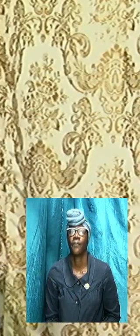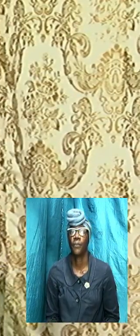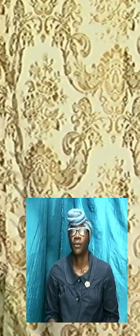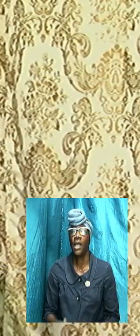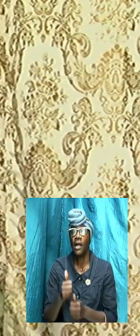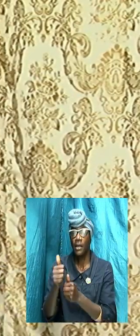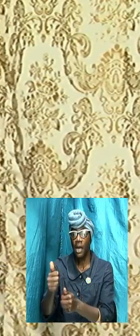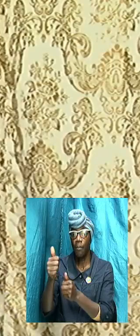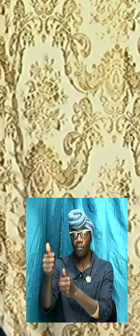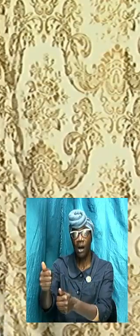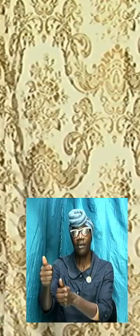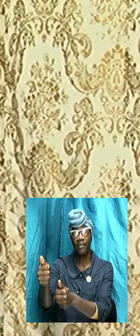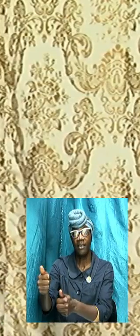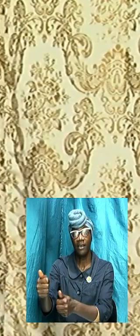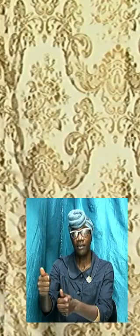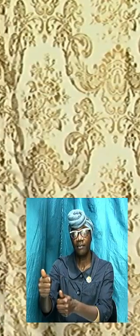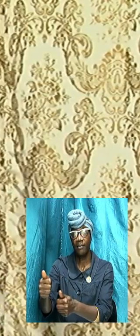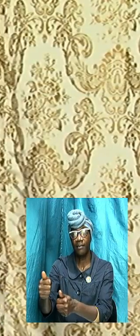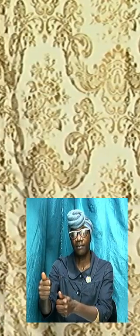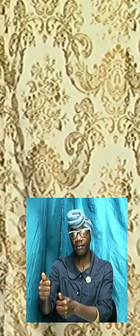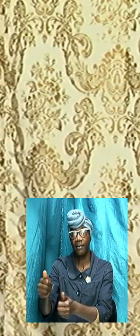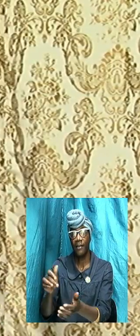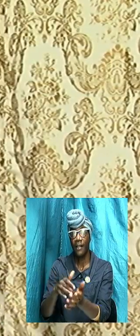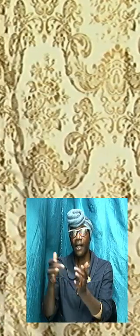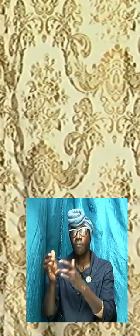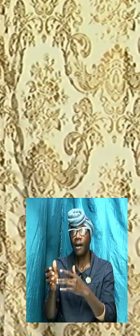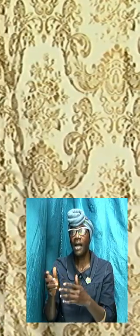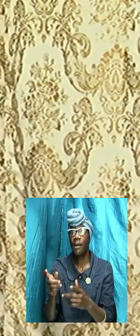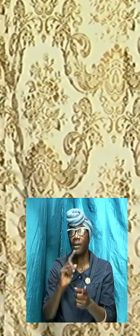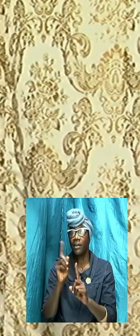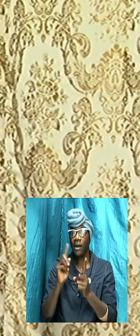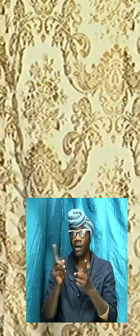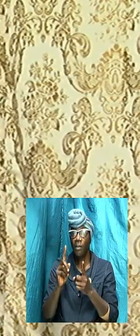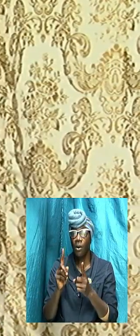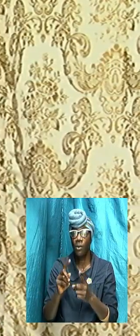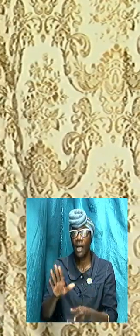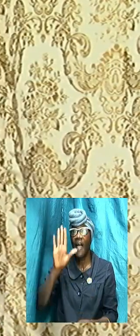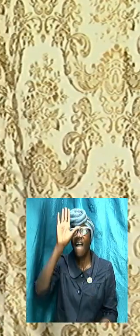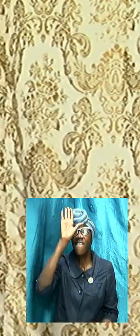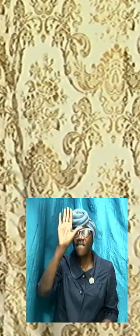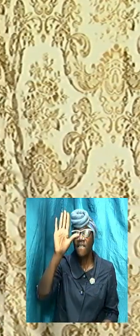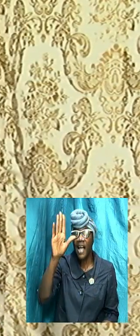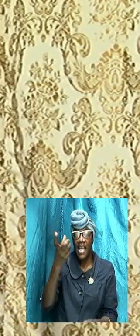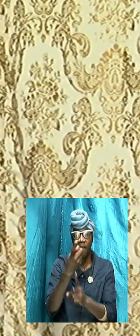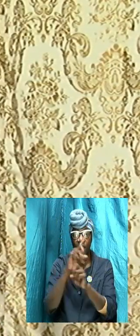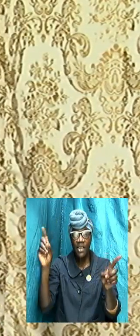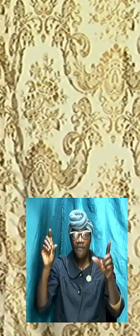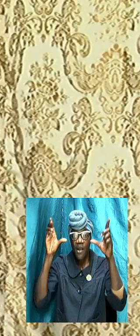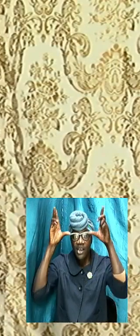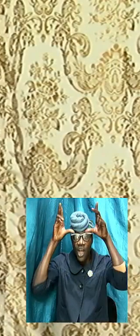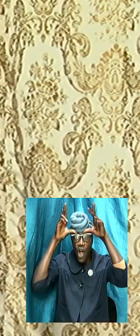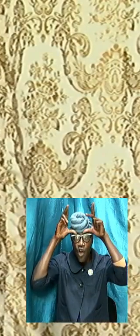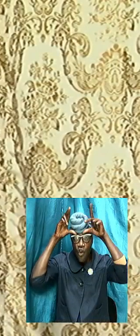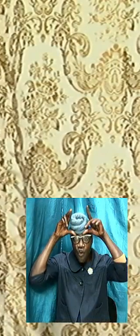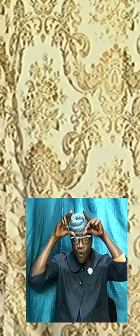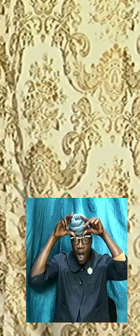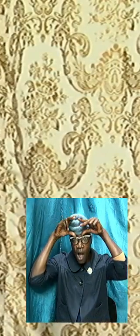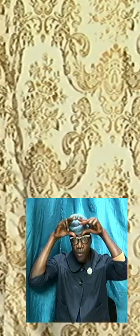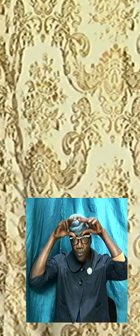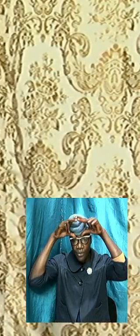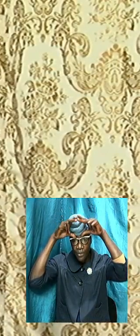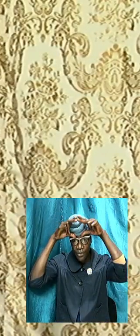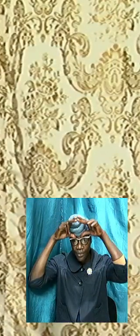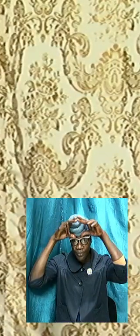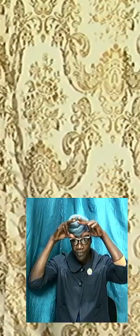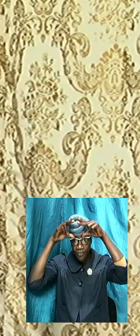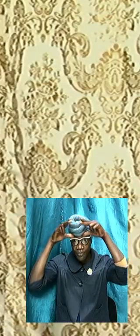apostle and the scriptures in general talk about five different crowns that we will receive. And I'm going to highlight for the sake